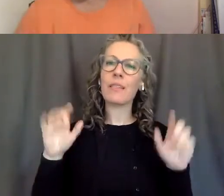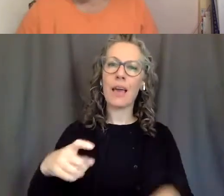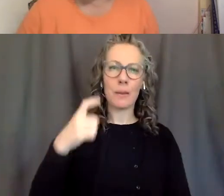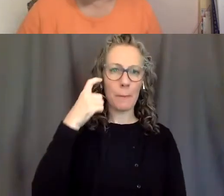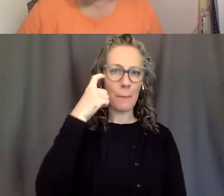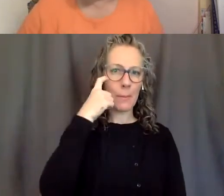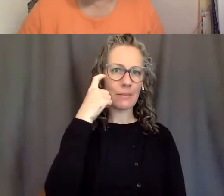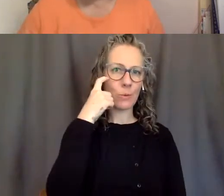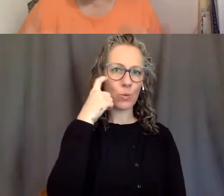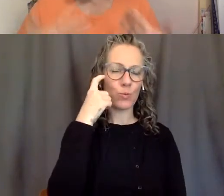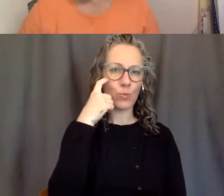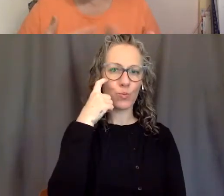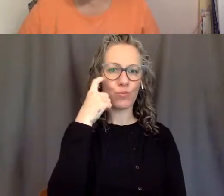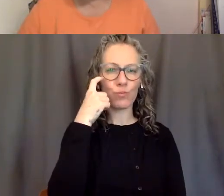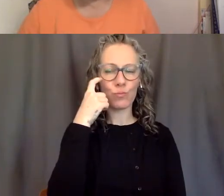mental